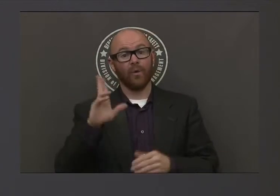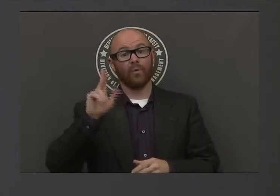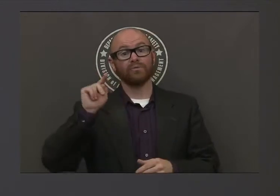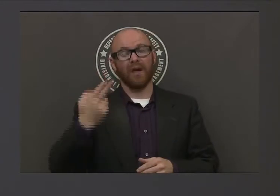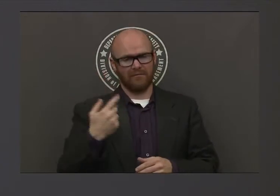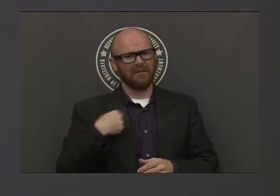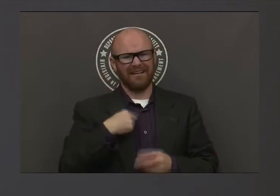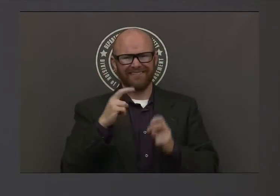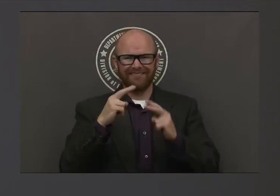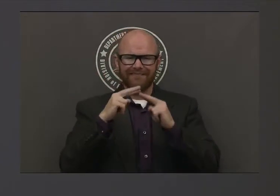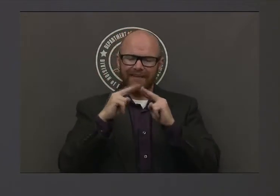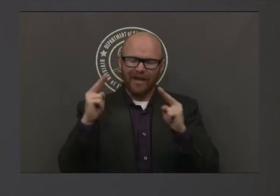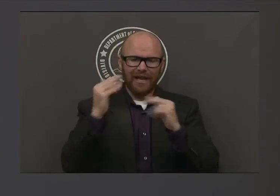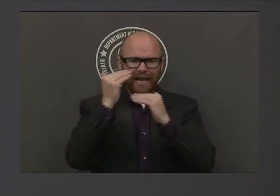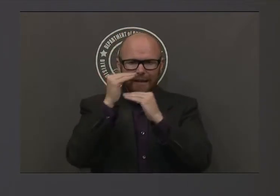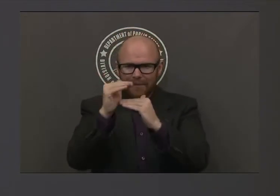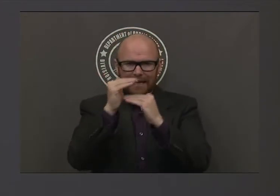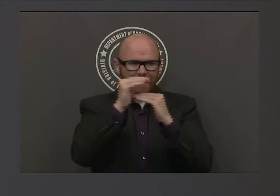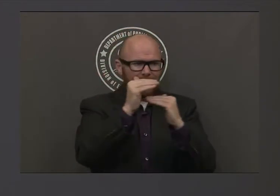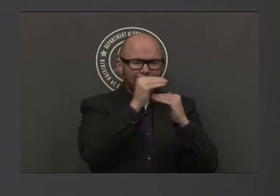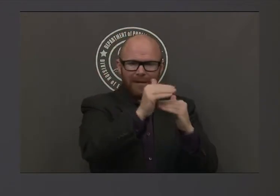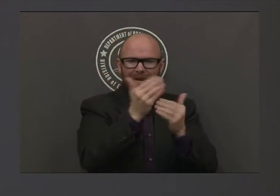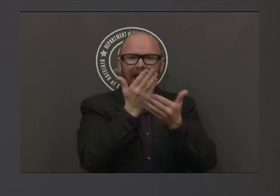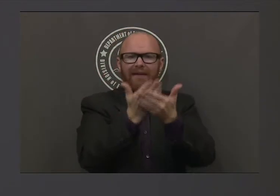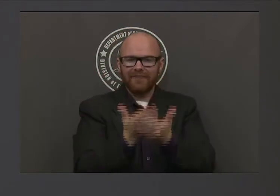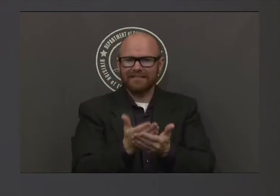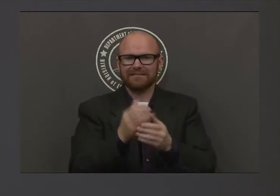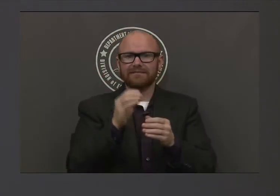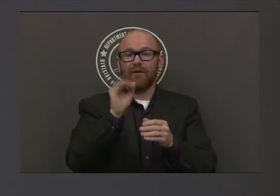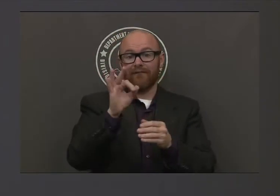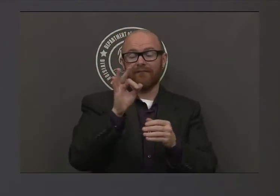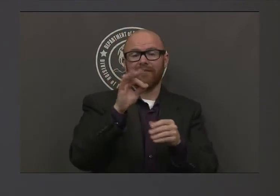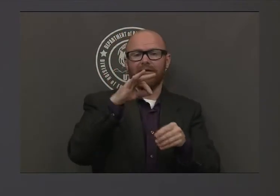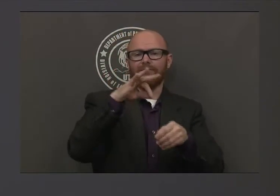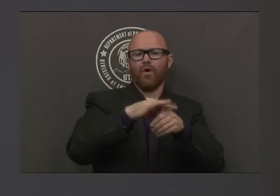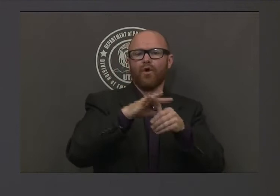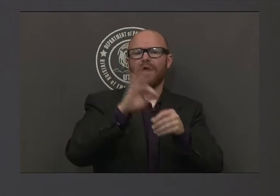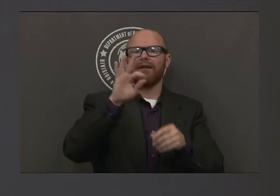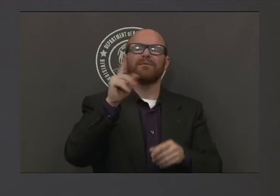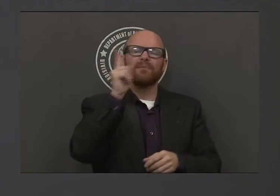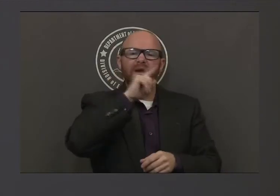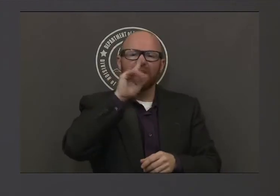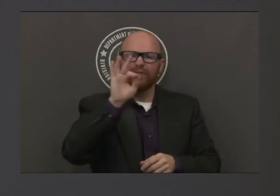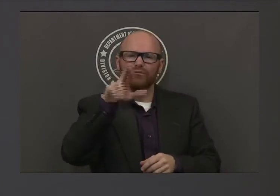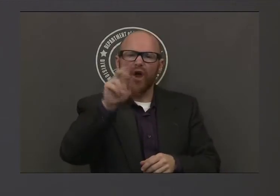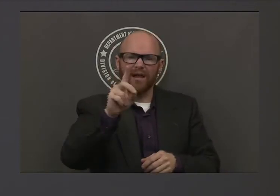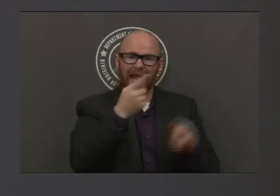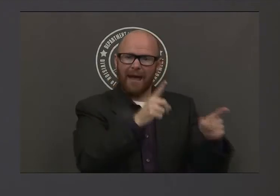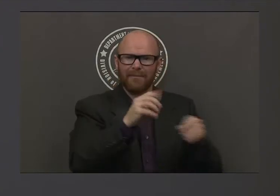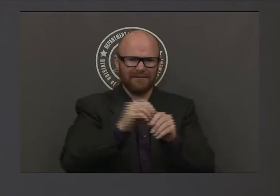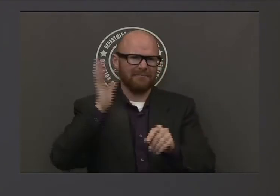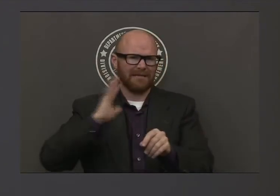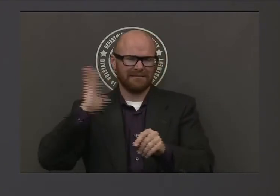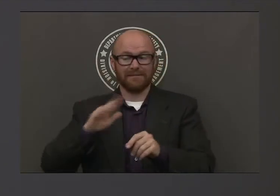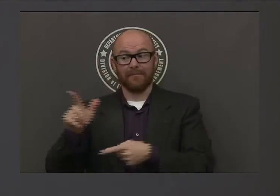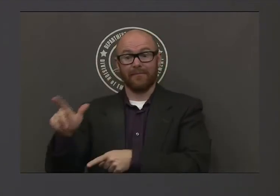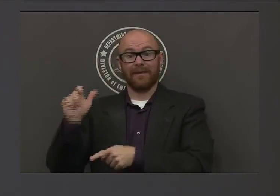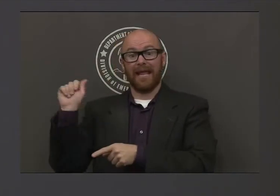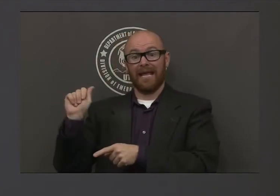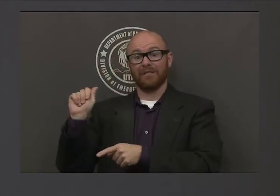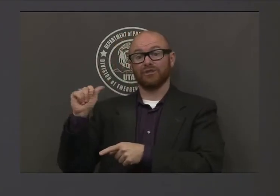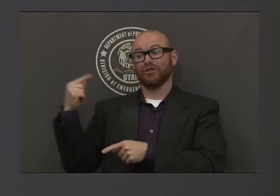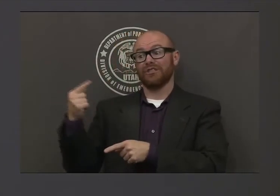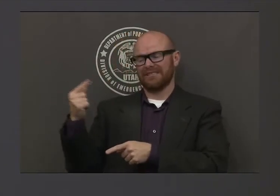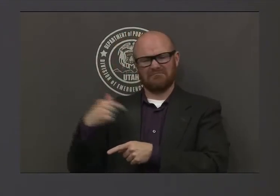very limited evidence of voter fraud ever. And I don't know that the Attorney General's office has prosecuted